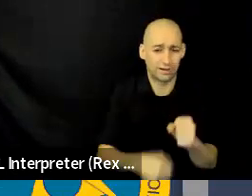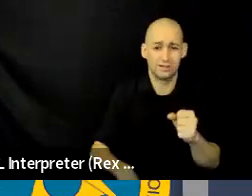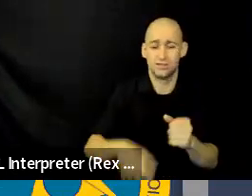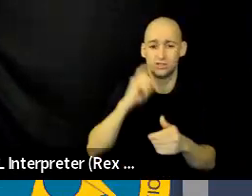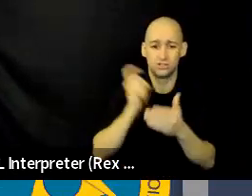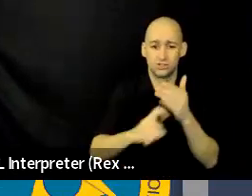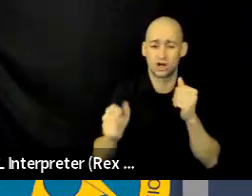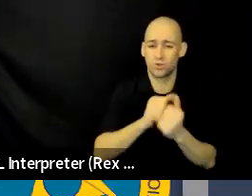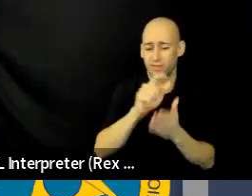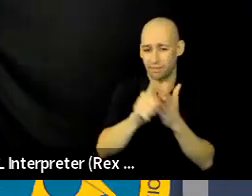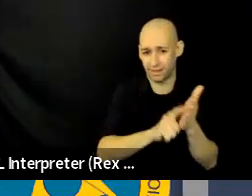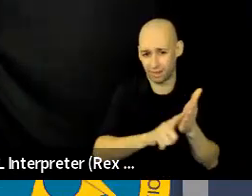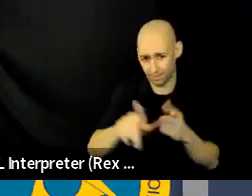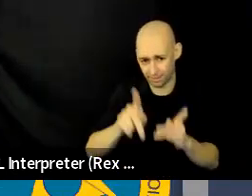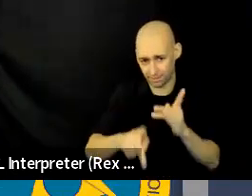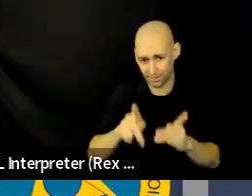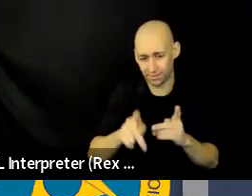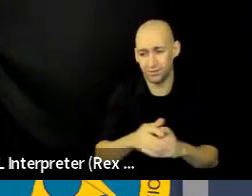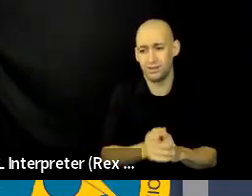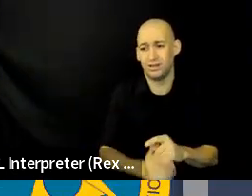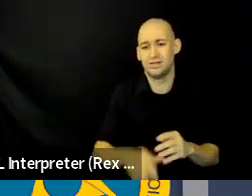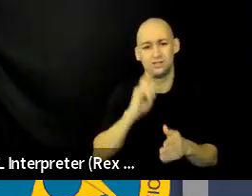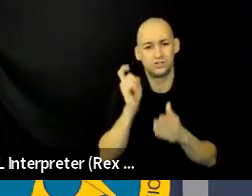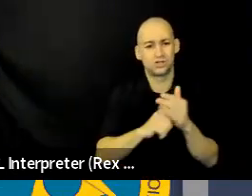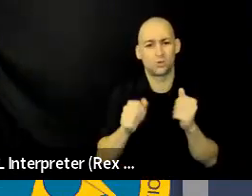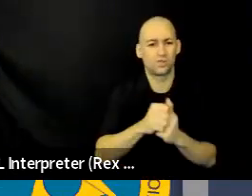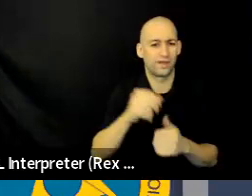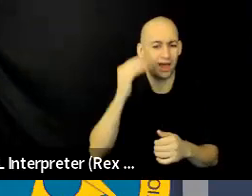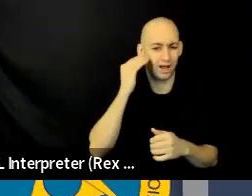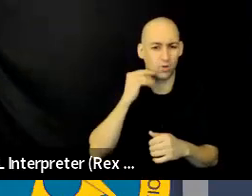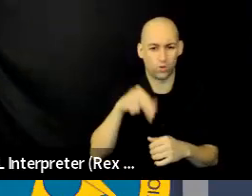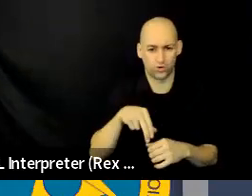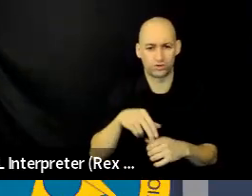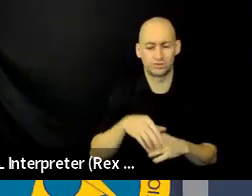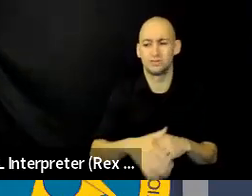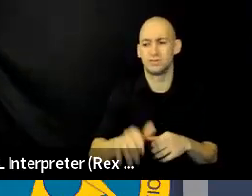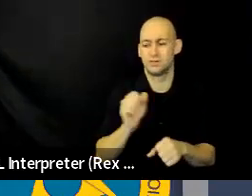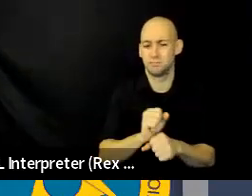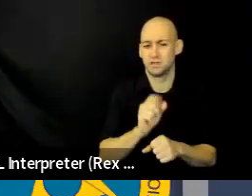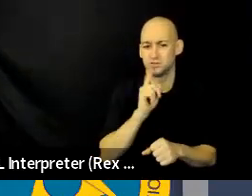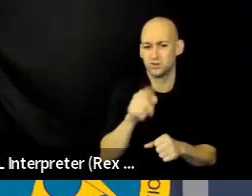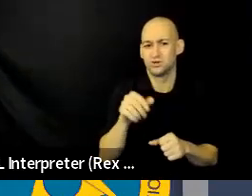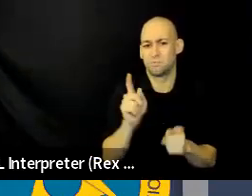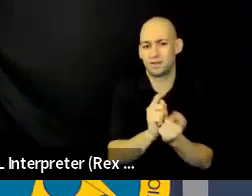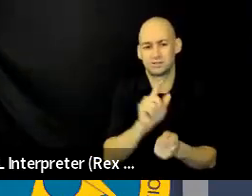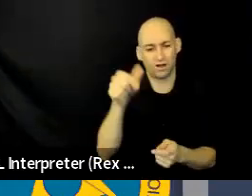legal folks, reviewed the whole process. We checked with headquarters to make sure we are in good standing and that it did meet Government Code